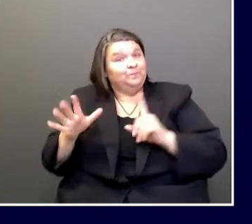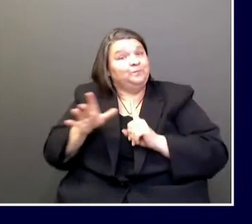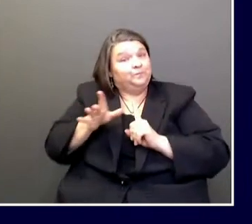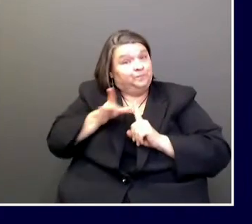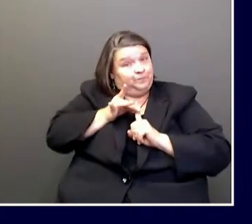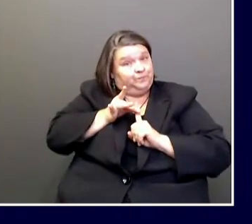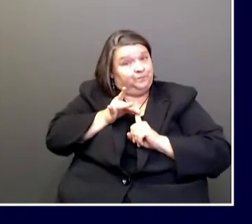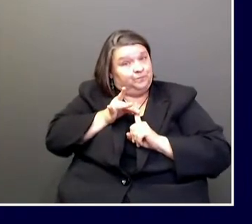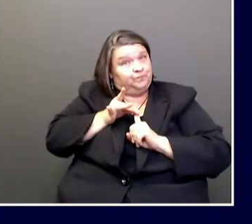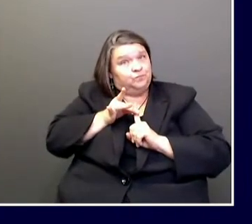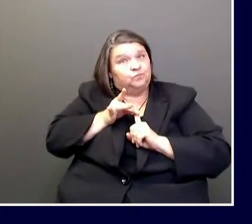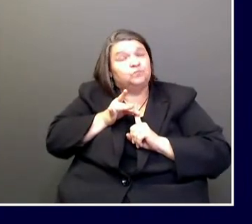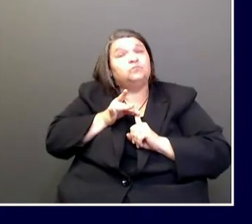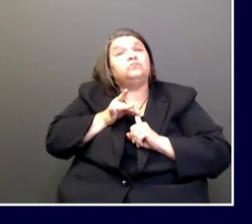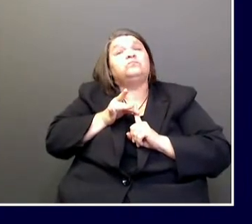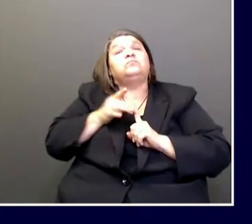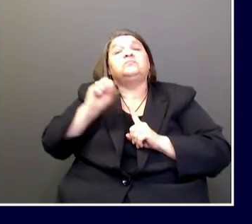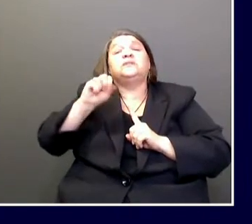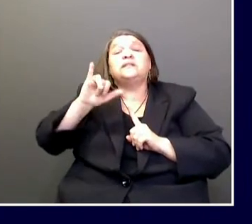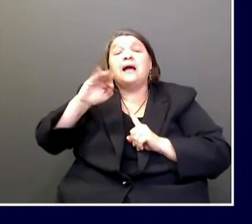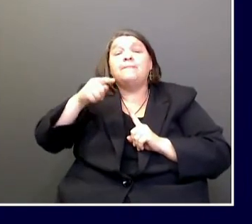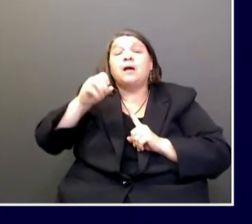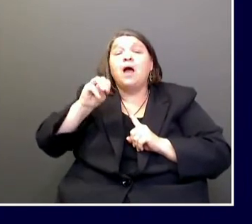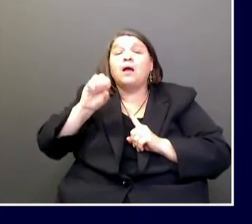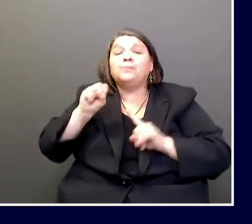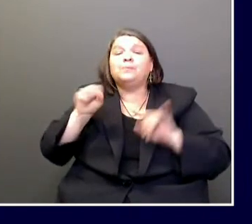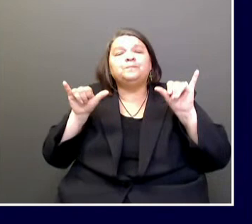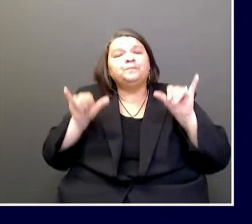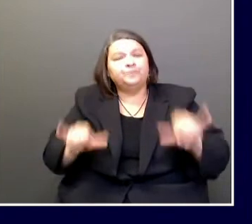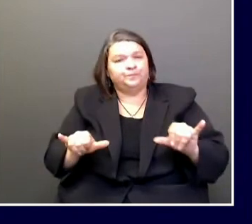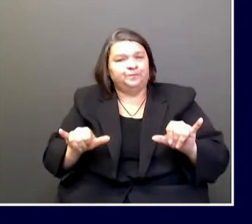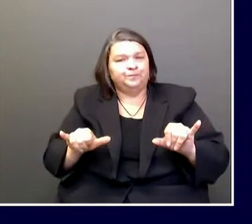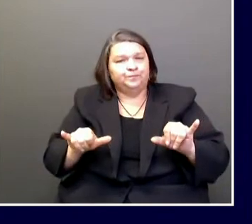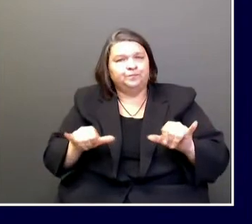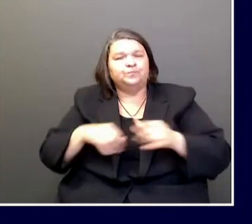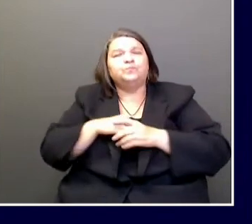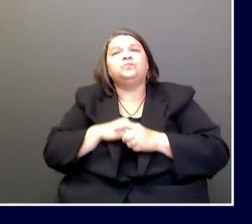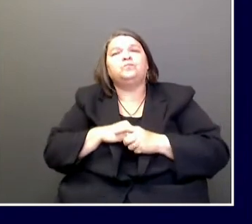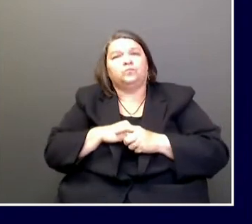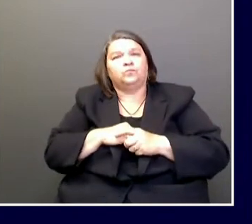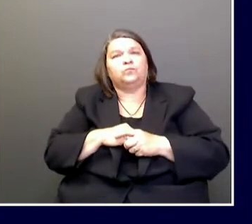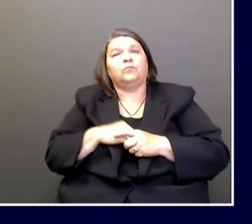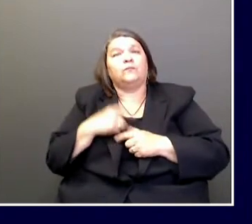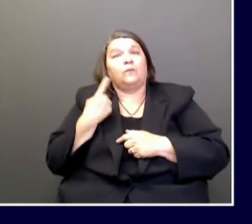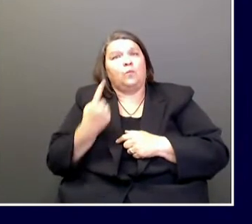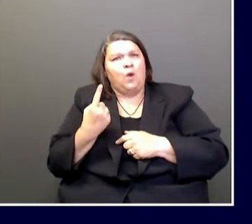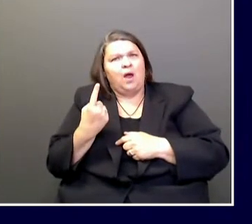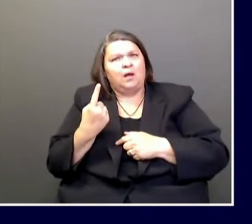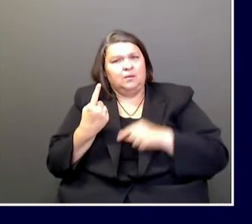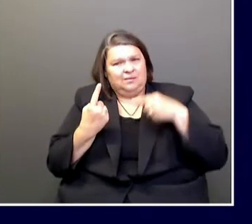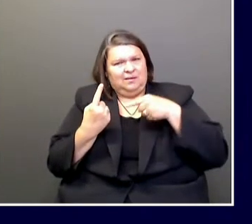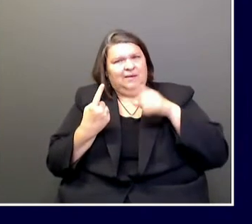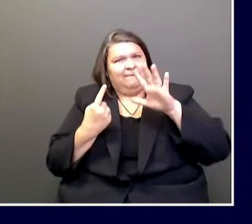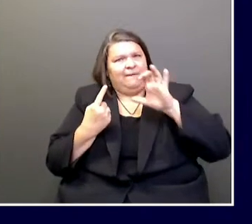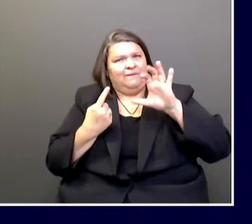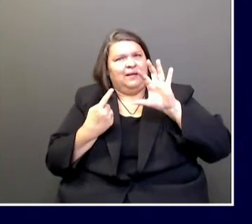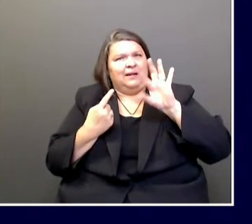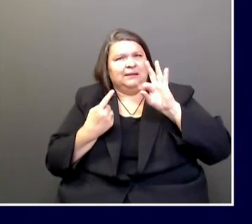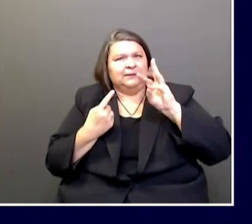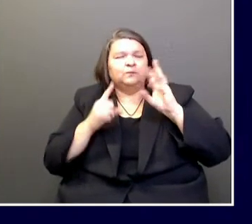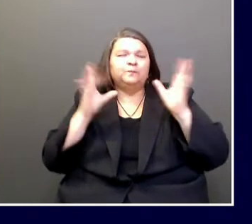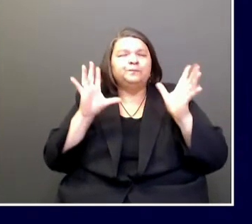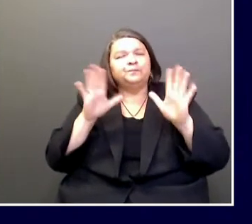experience if they were unvaccinated. But one of the things that we've seen in those, call them 600 breakthrough cases in